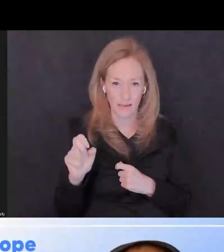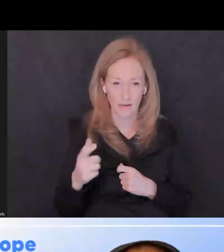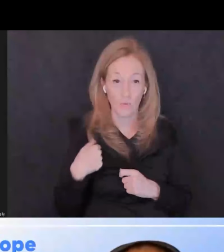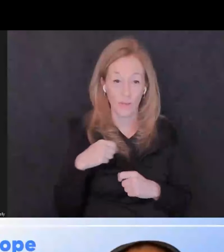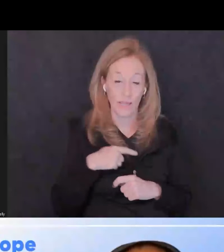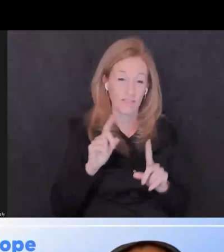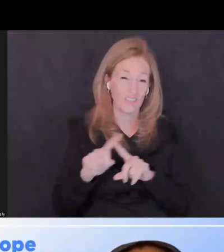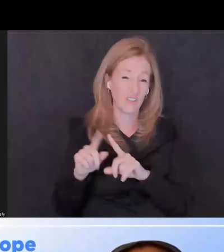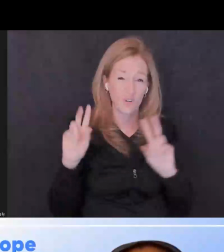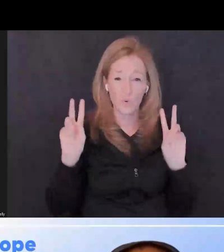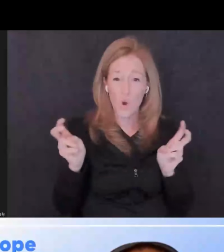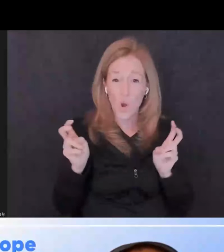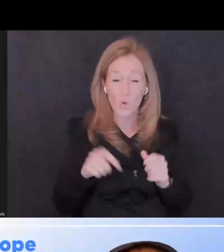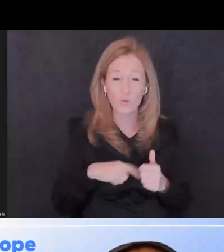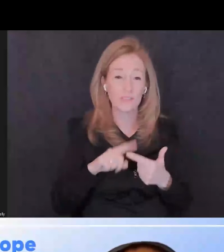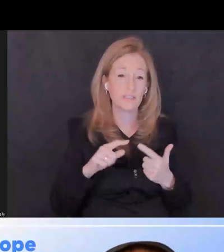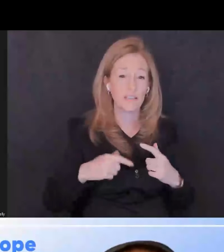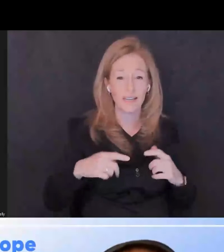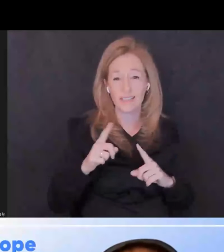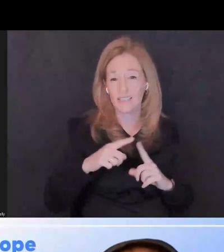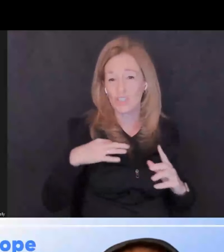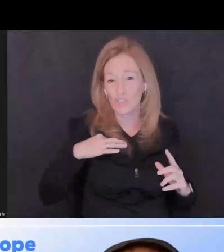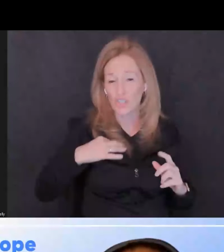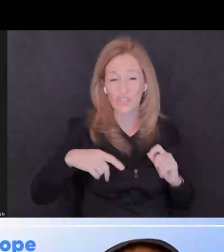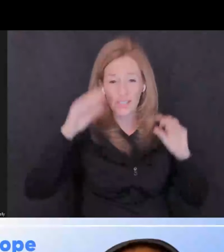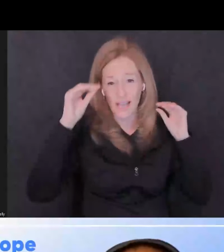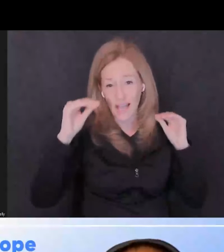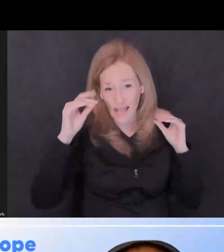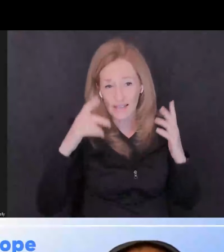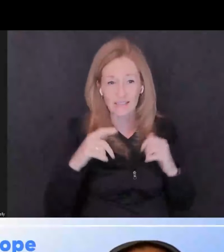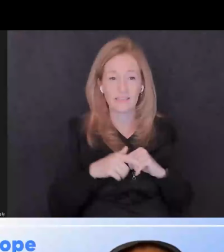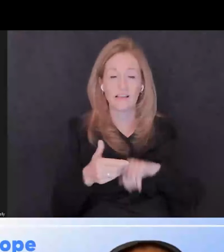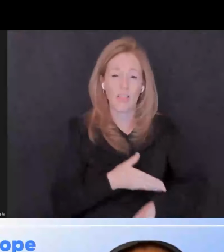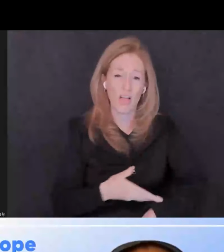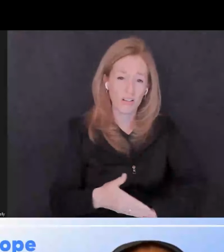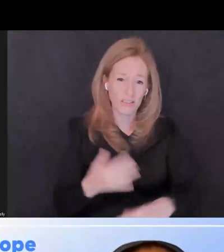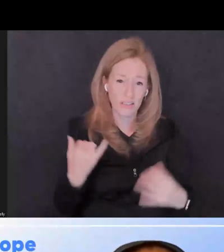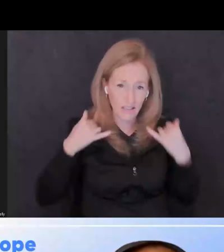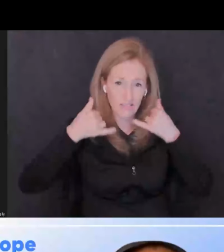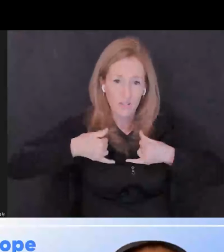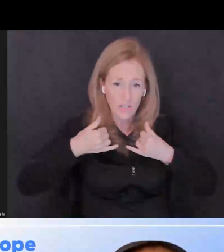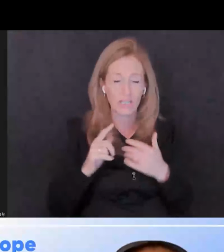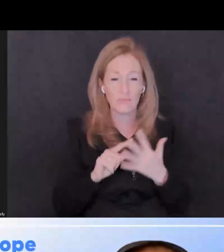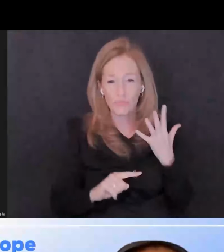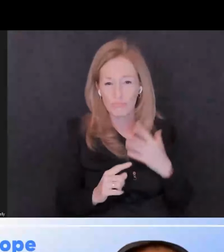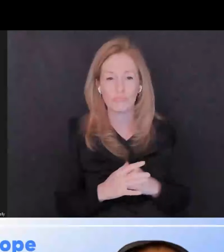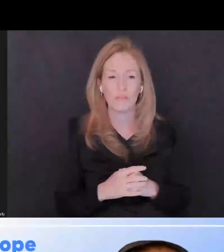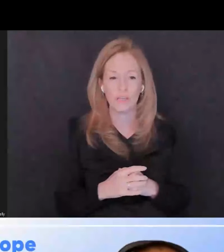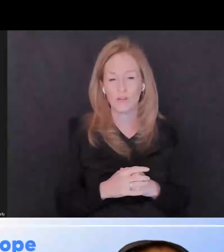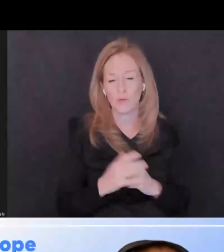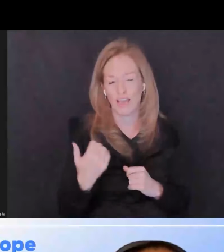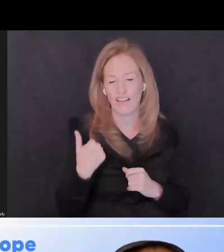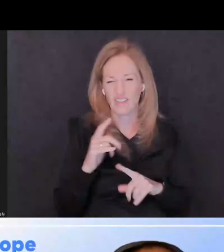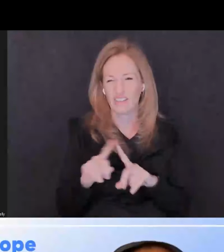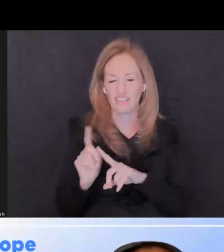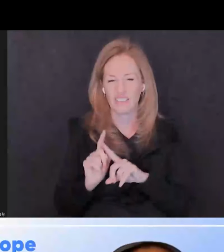various Crisis Jam, either previous presentations or other figures in the crisis